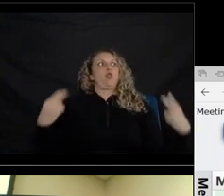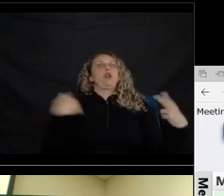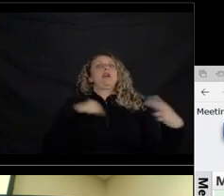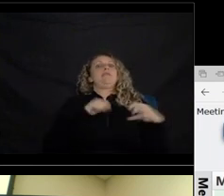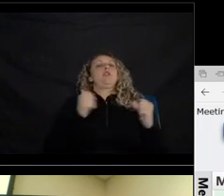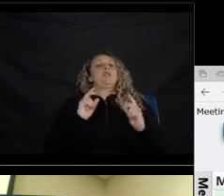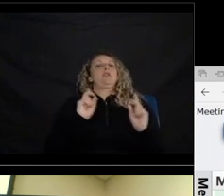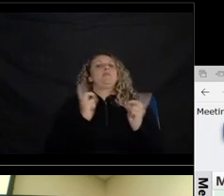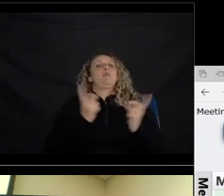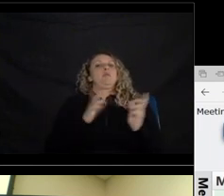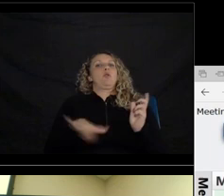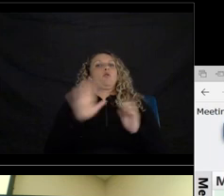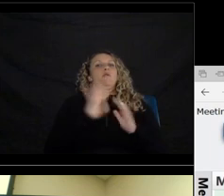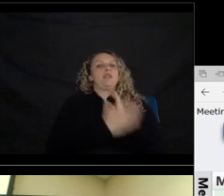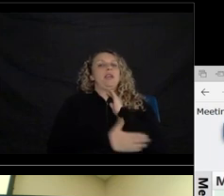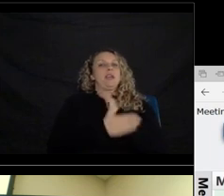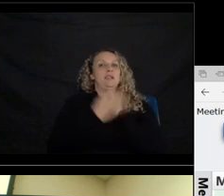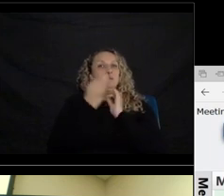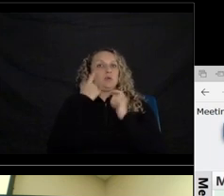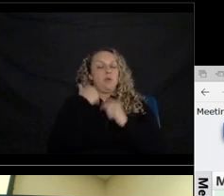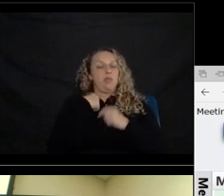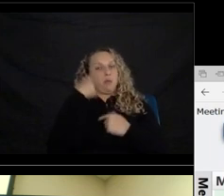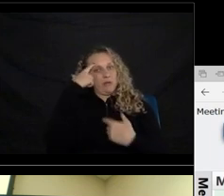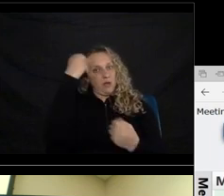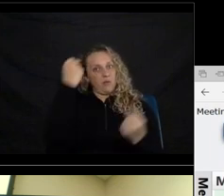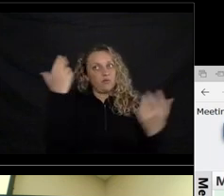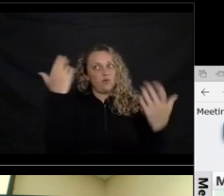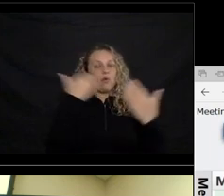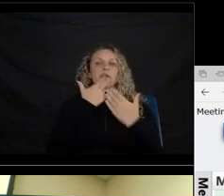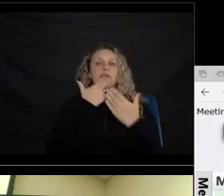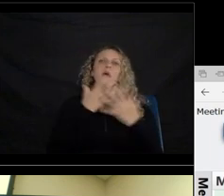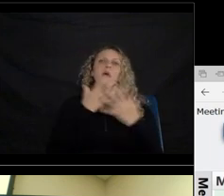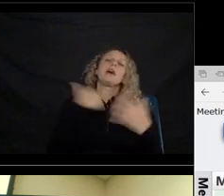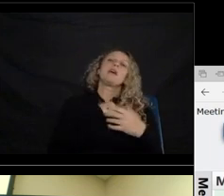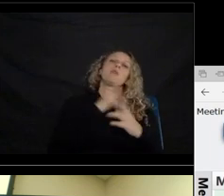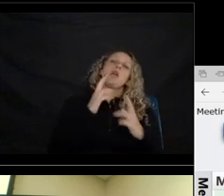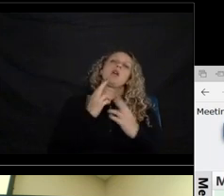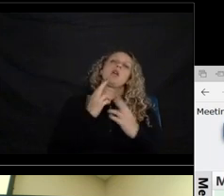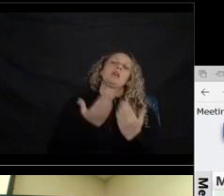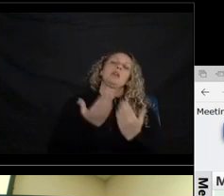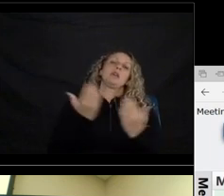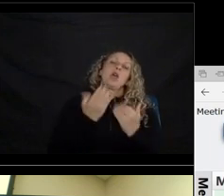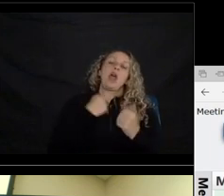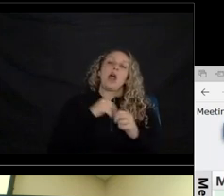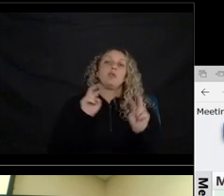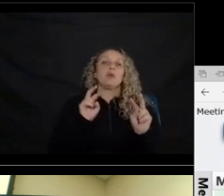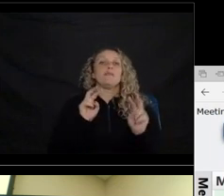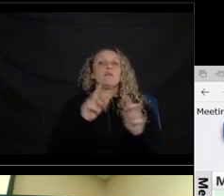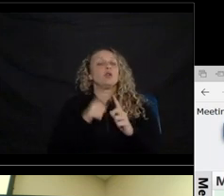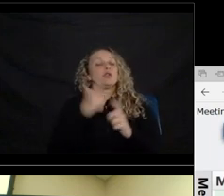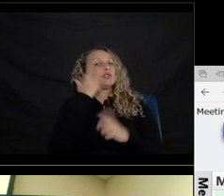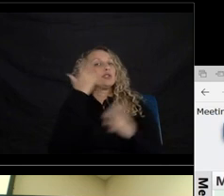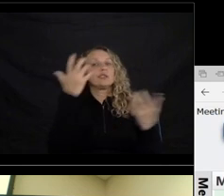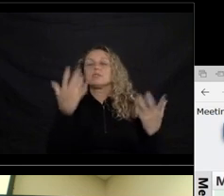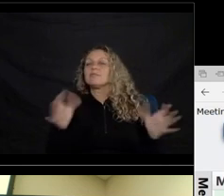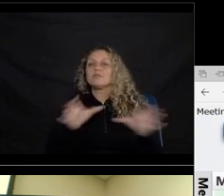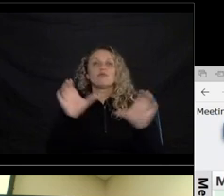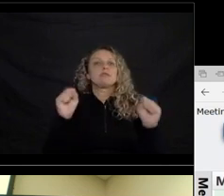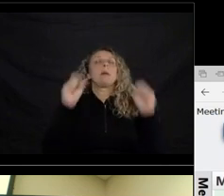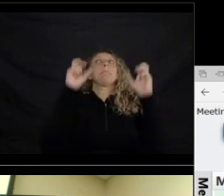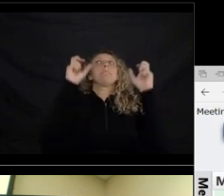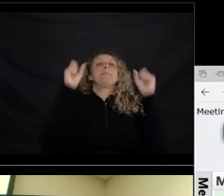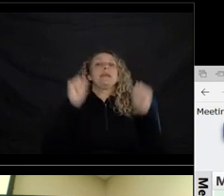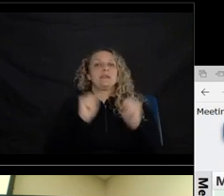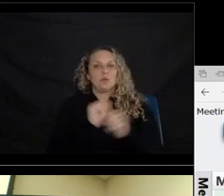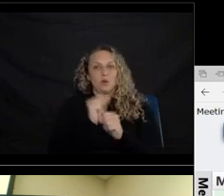departments across the country, especially with our mental health. So thank you very much. I'm honored to be here and looking forward to just do some amazing work with every